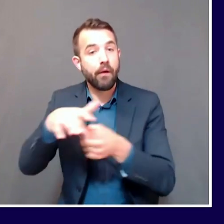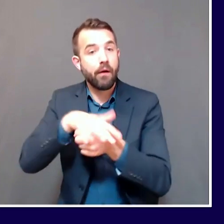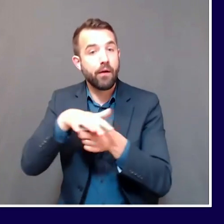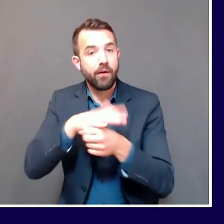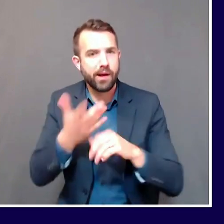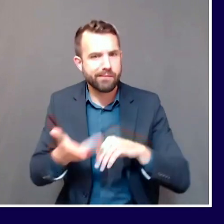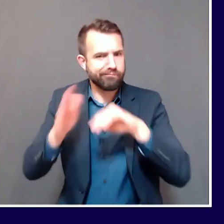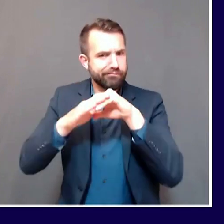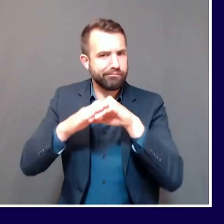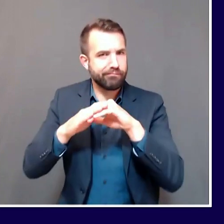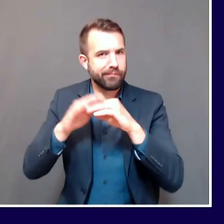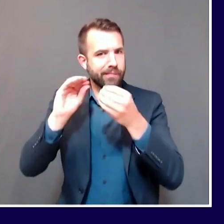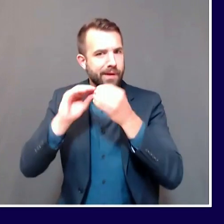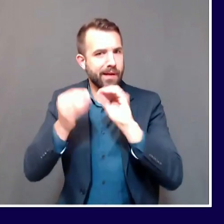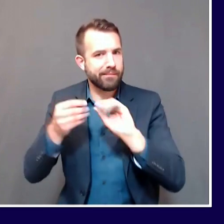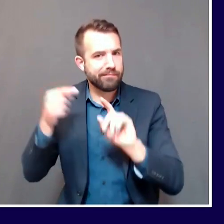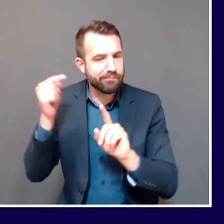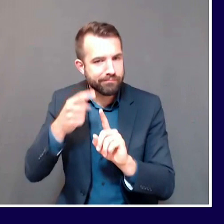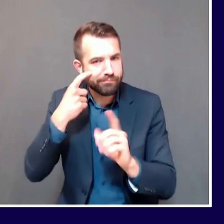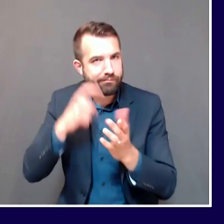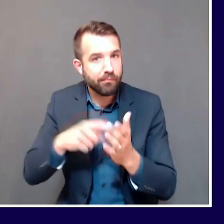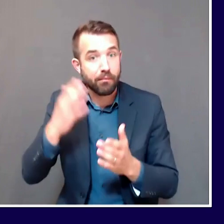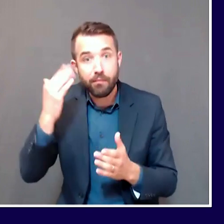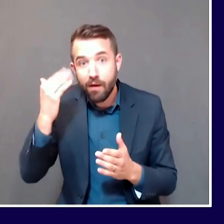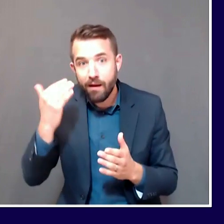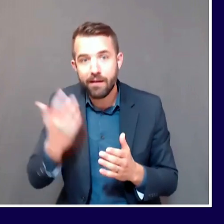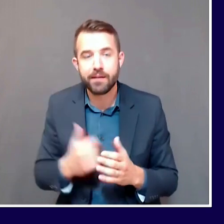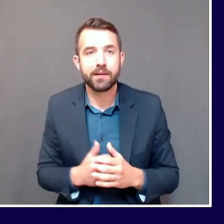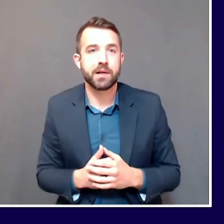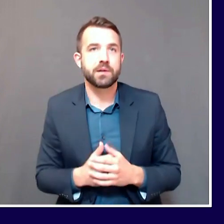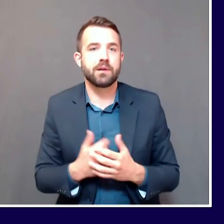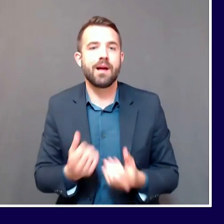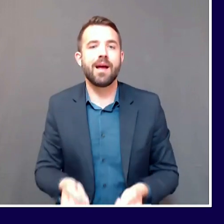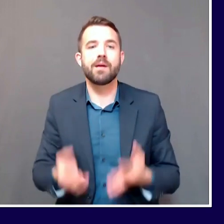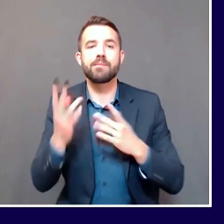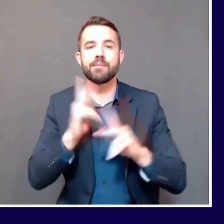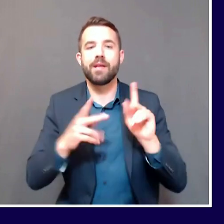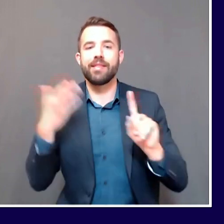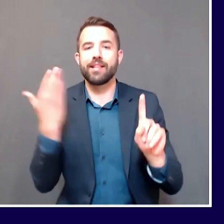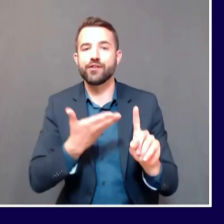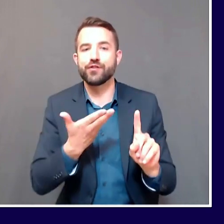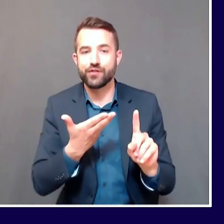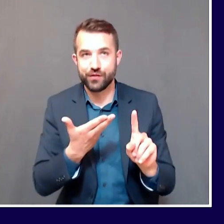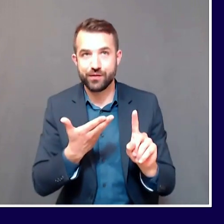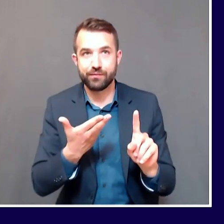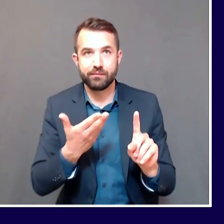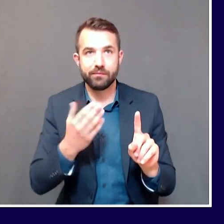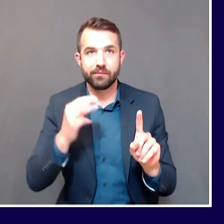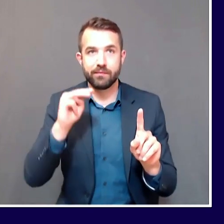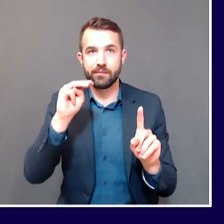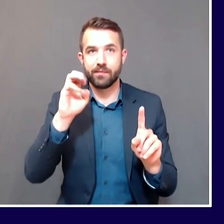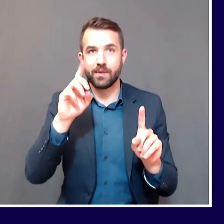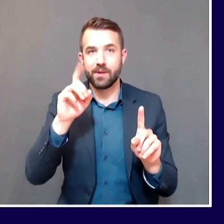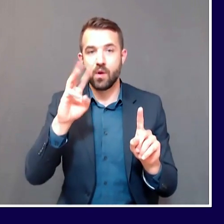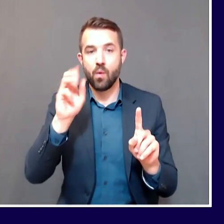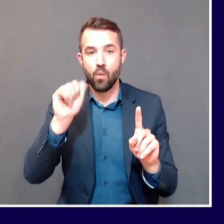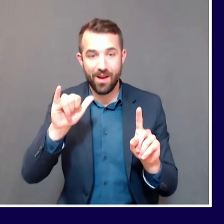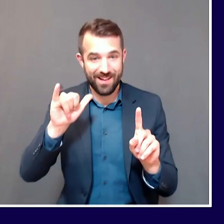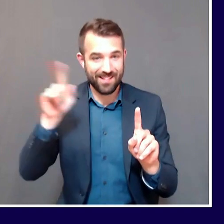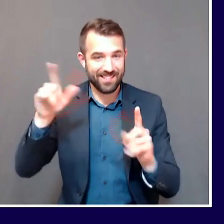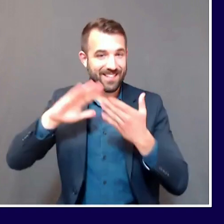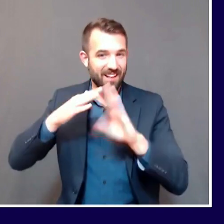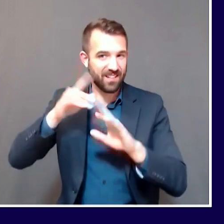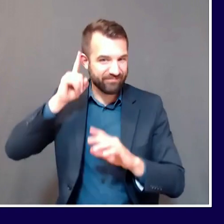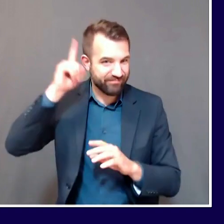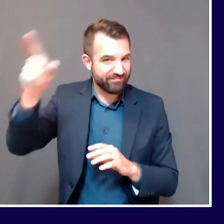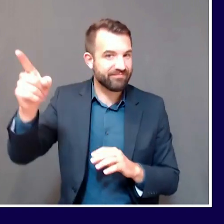a lot of that, some of it is a function of just the number of individuals. In terms of the one at Medway in particular, Kevin, I'll check with our EPI